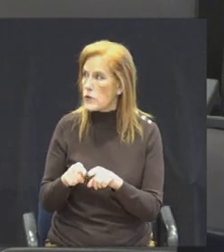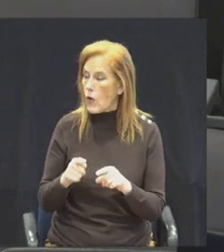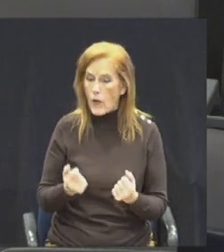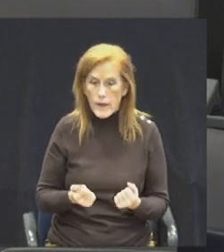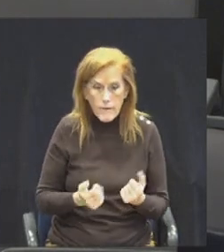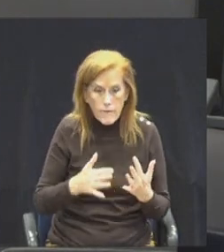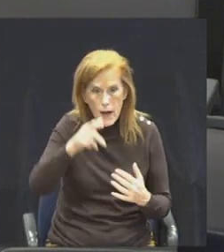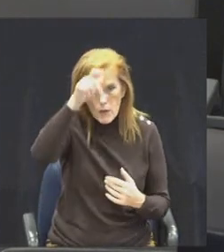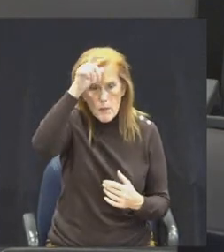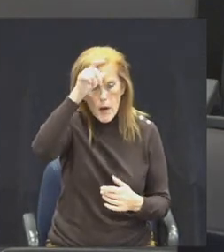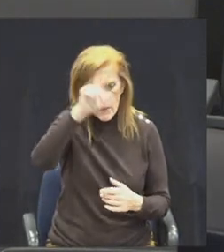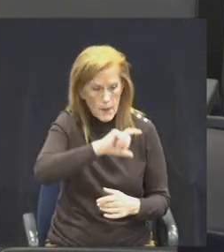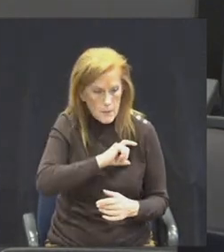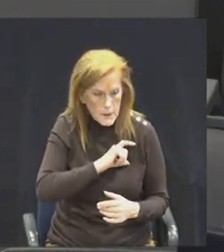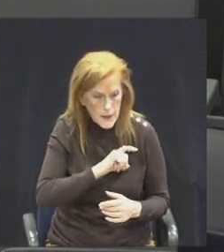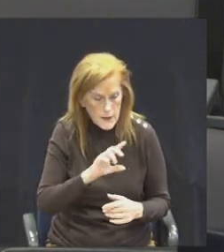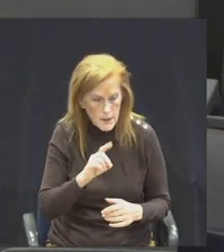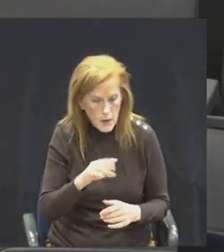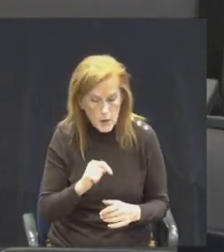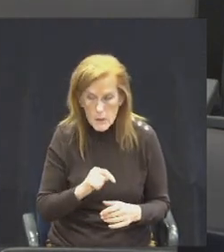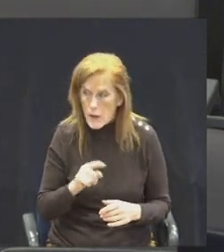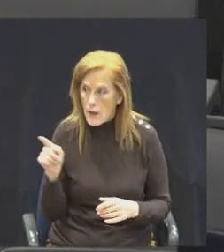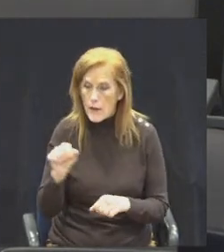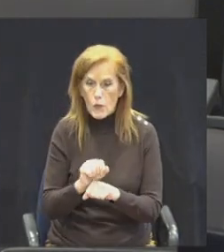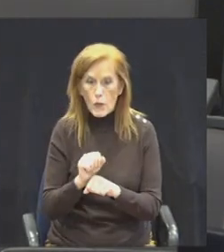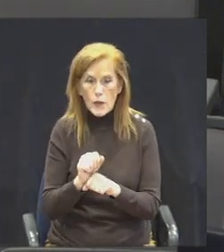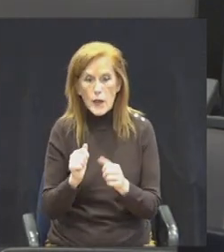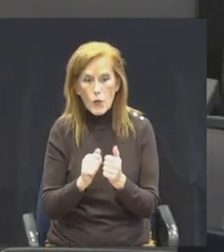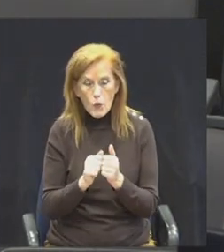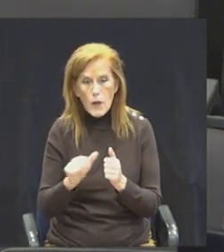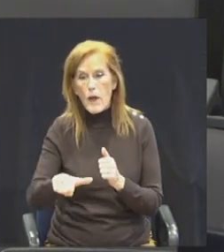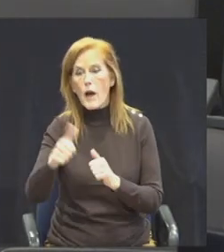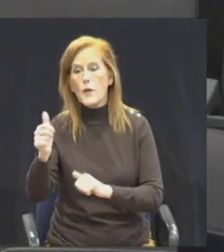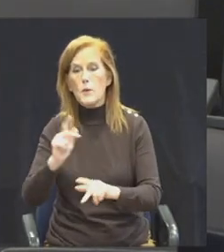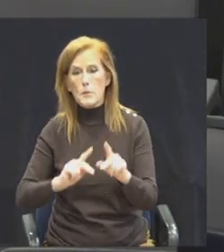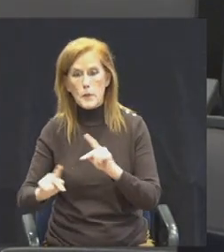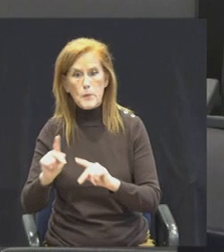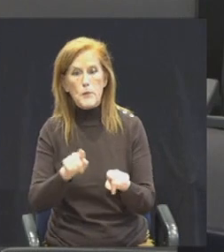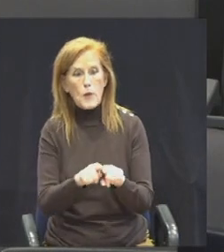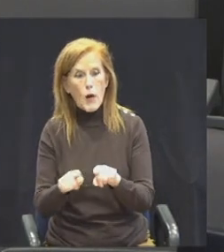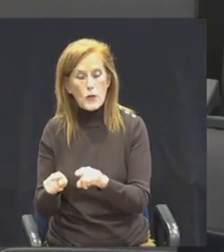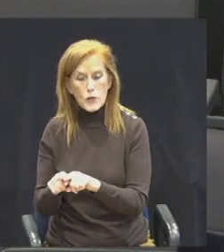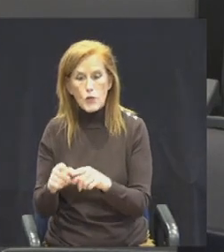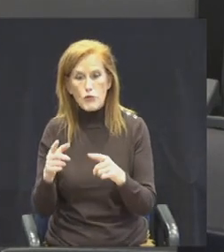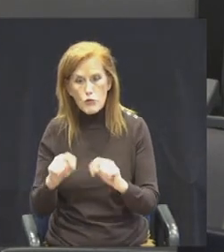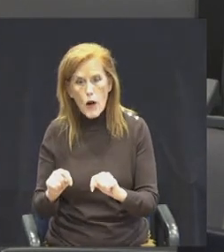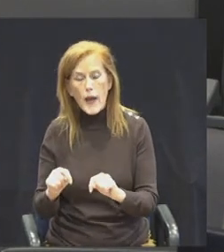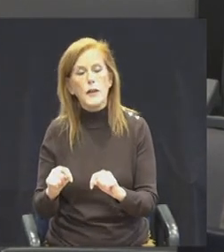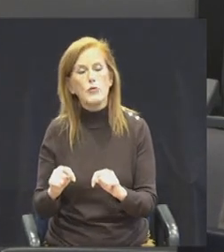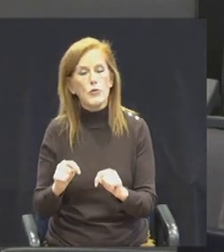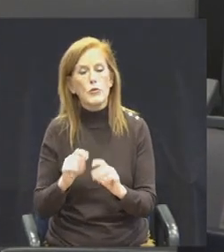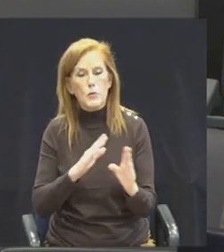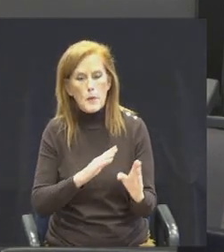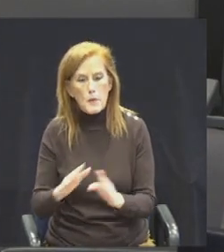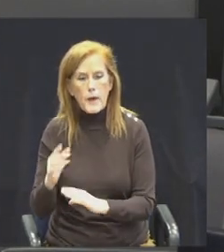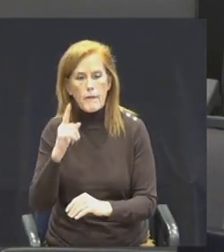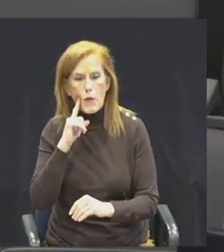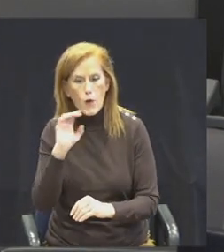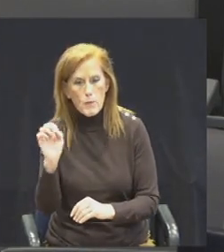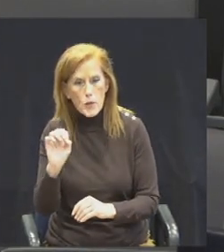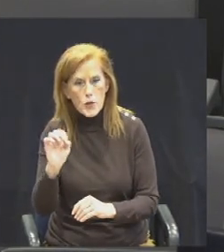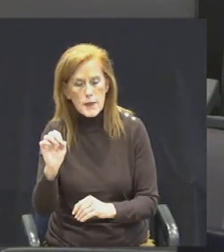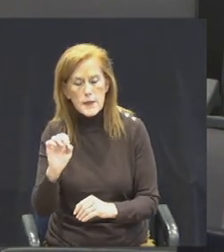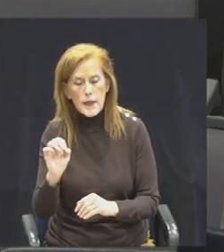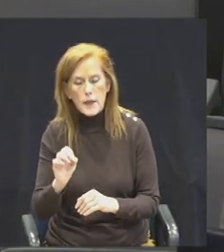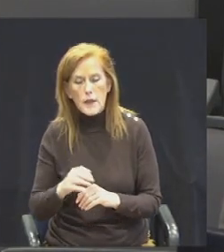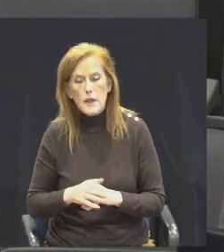Department, Police Department, like, because they're working with all the other people planning out how to do emergencies. So if there are lessons learned that